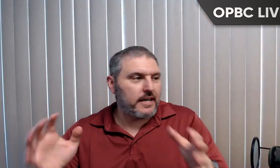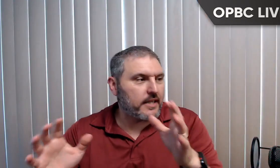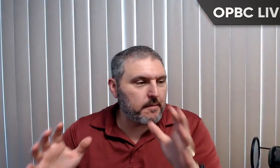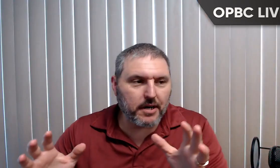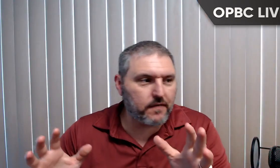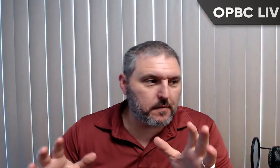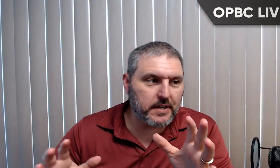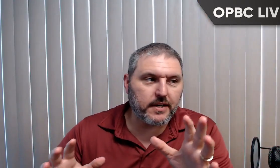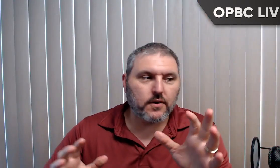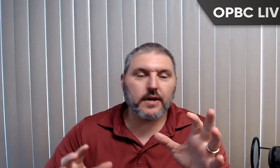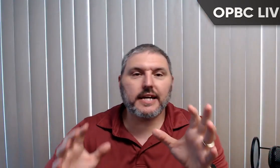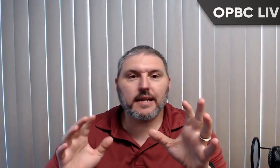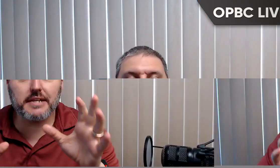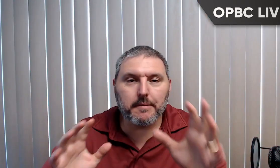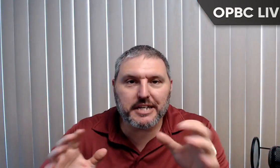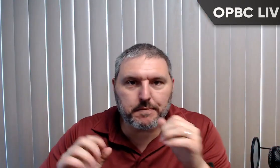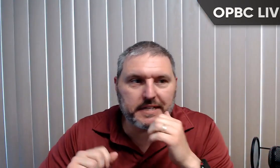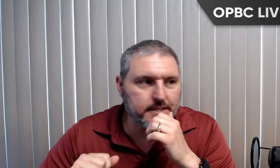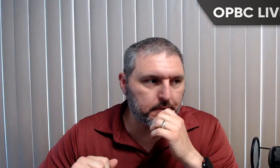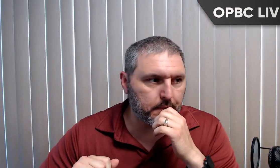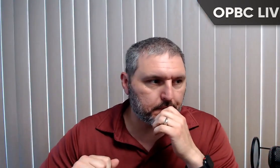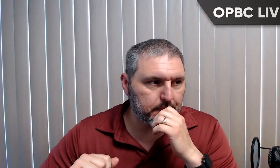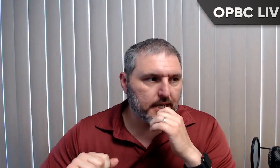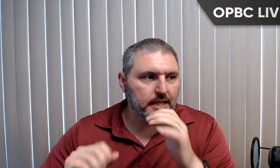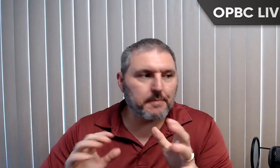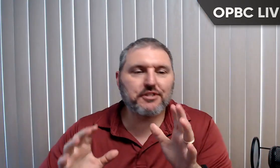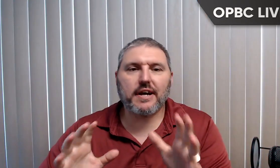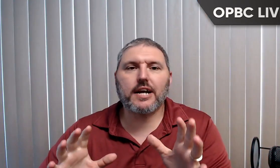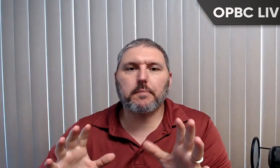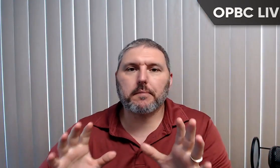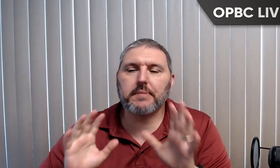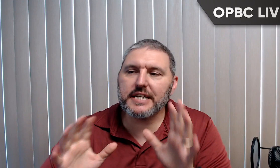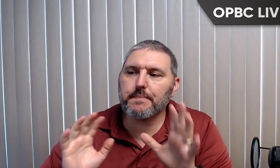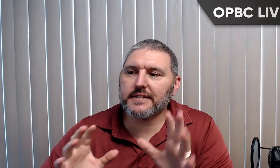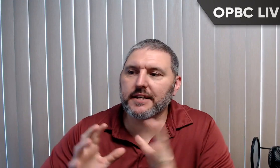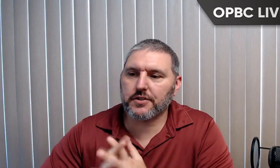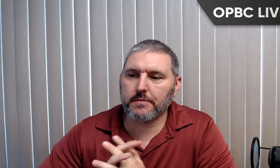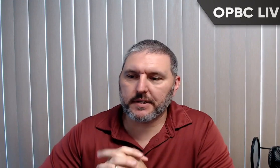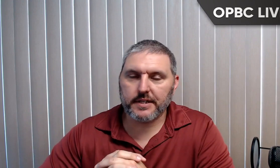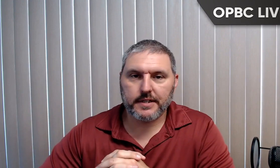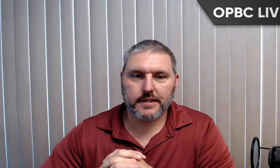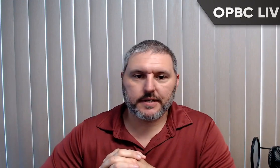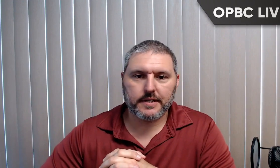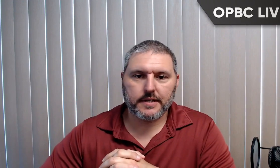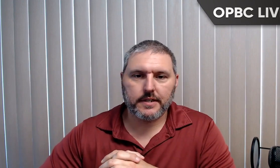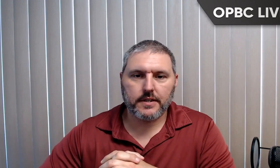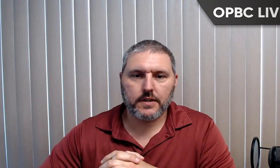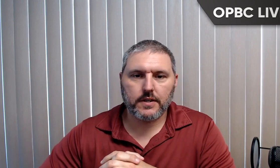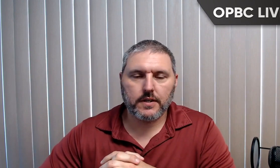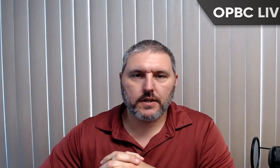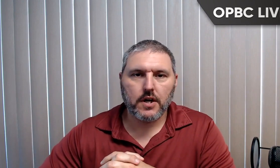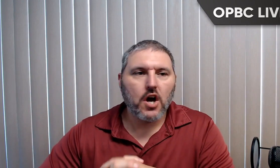Look at my ugly mug for a minute here, okay? Let me explain something to you. Let me try to help you. Please pay attention to me.